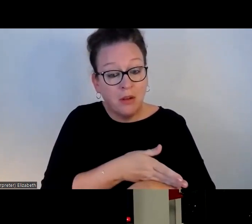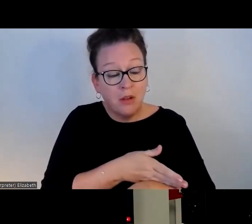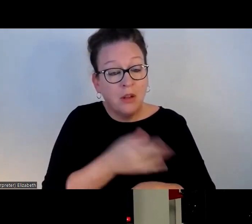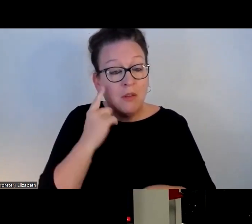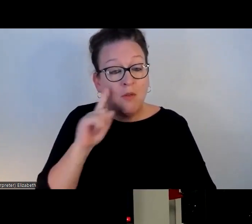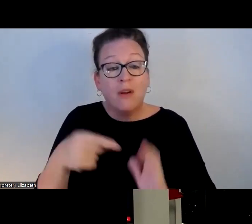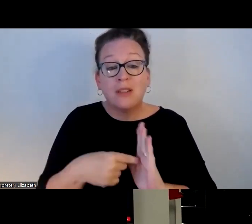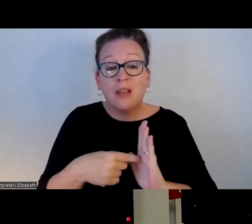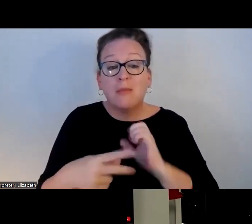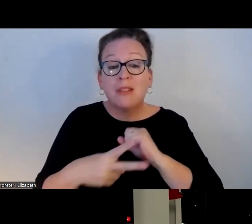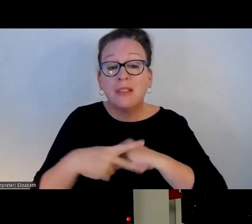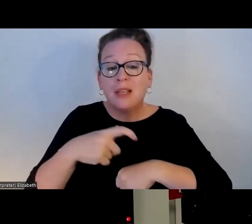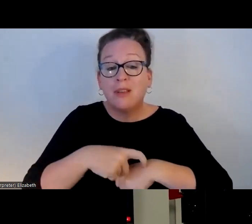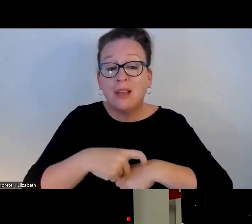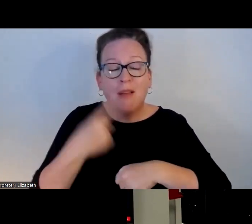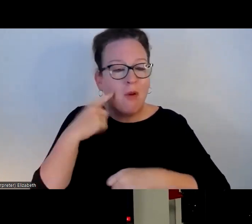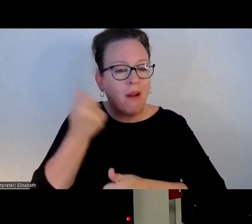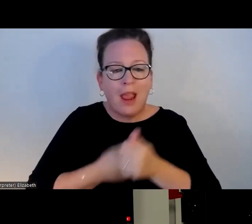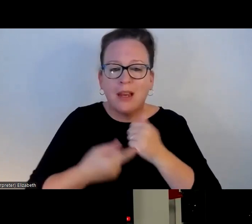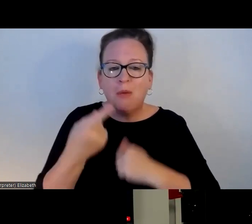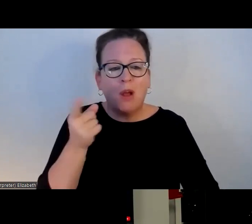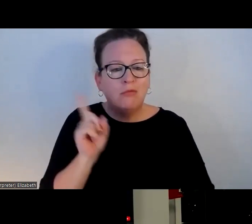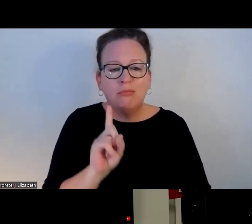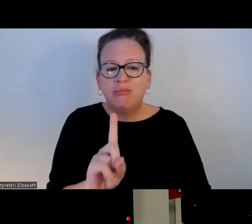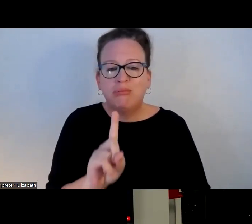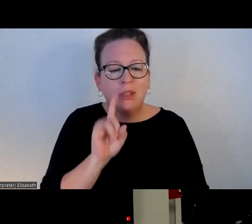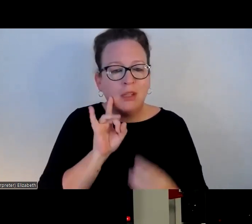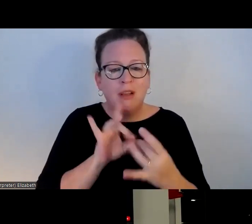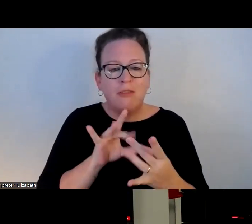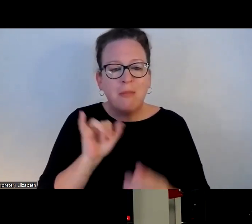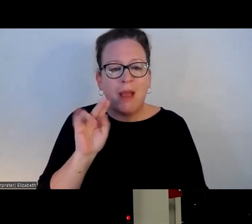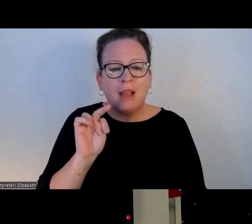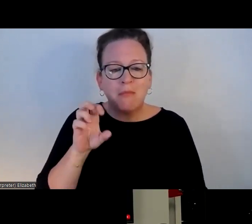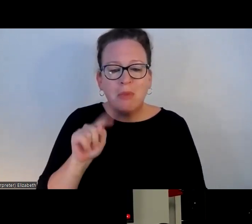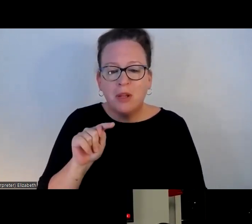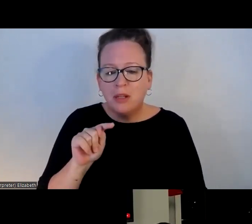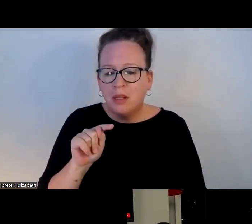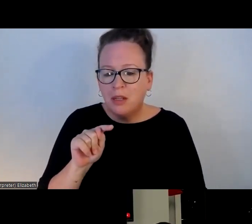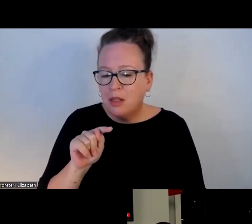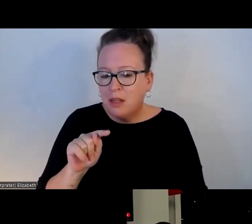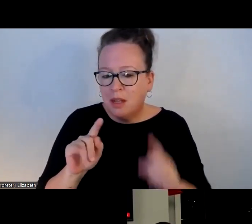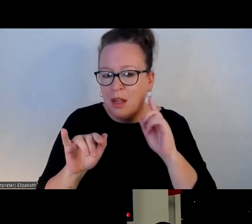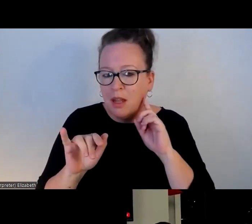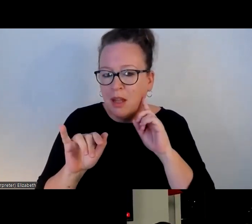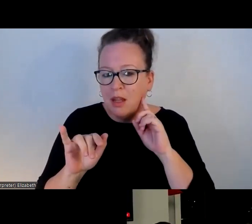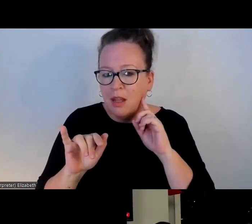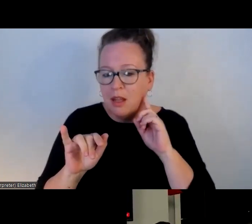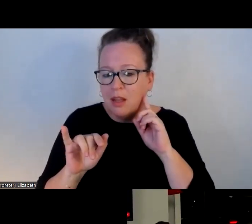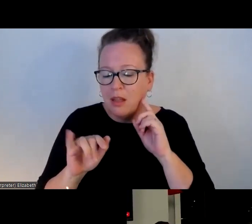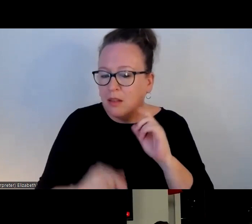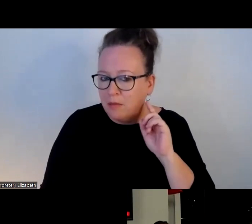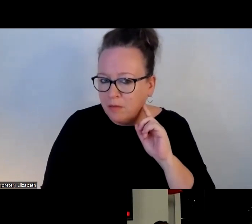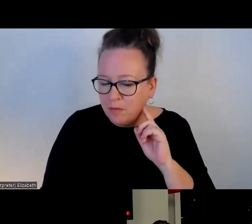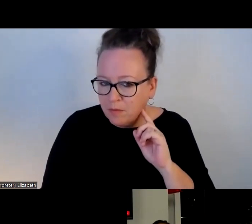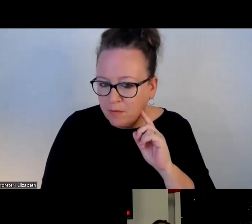for anybody to give input on this, and that's an opportunity for us to hear what we're here, to listen to what